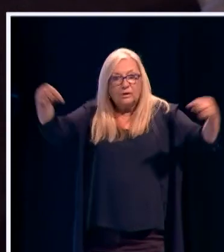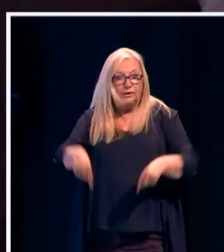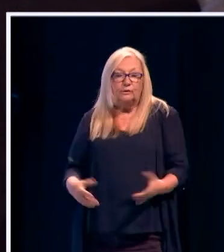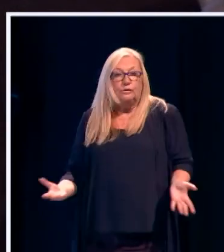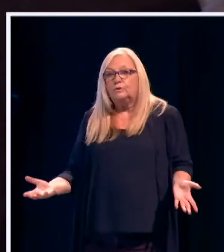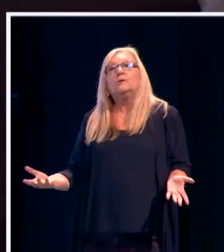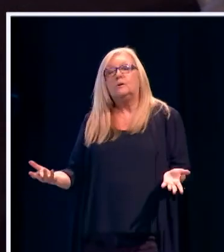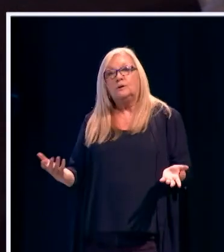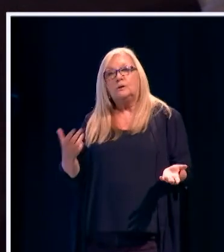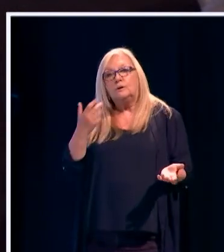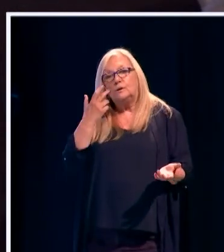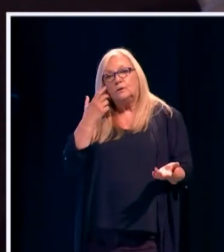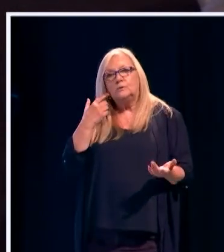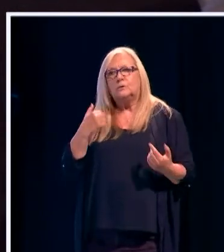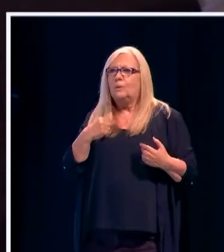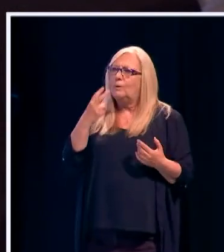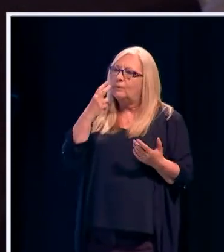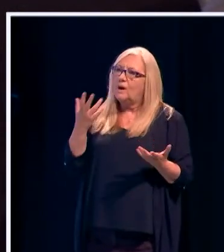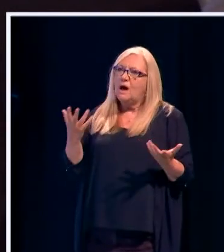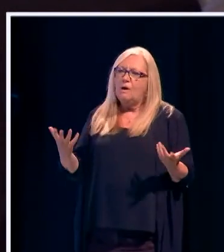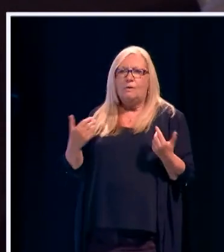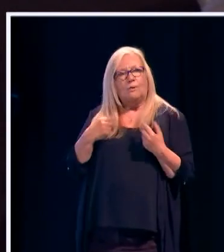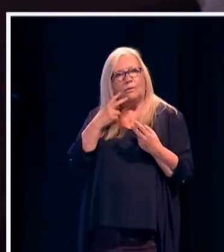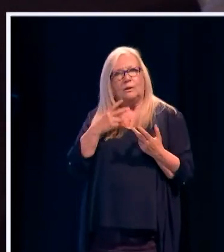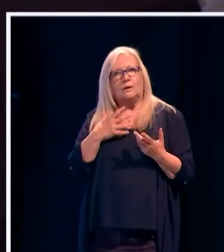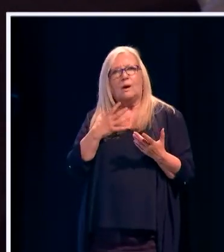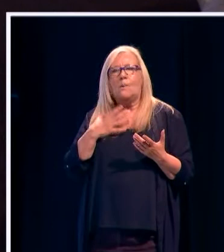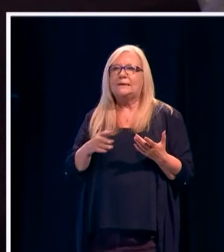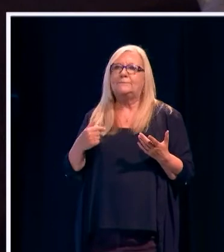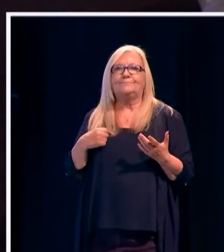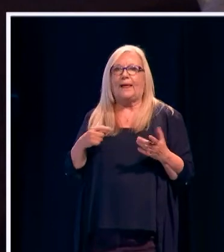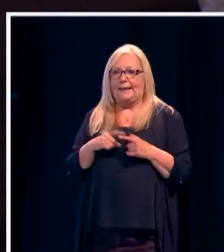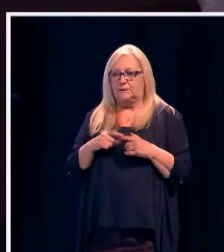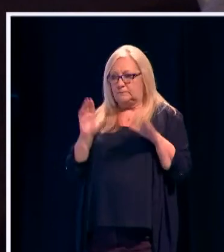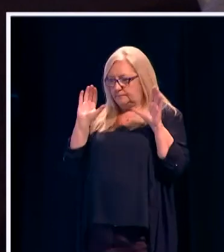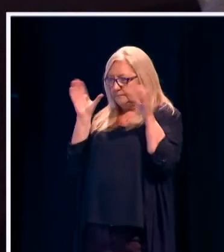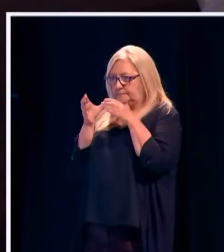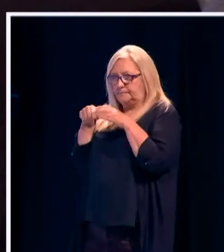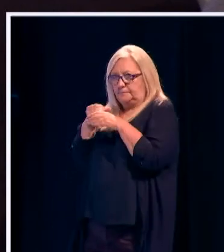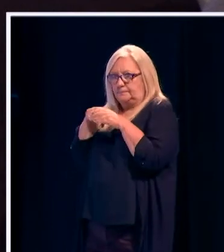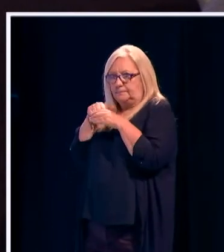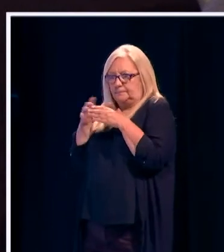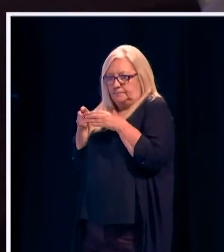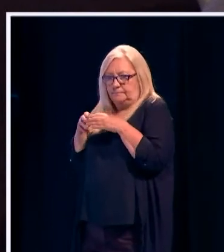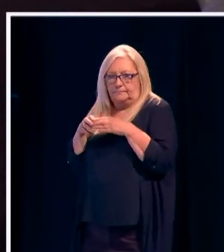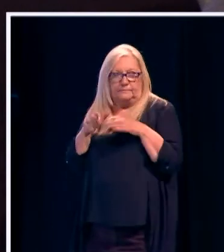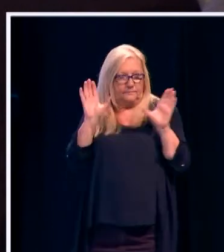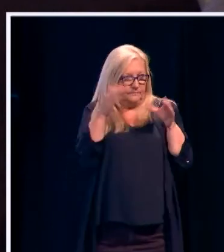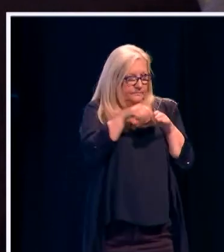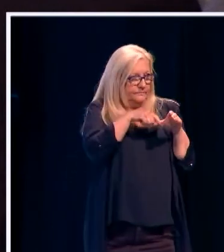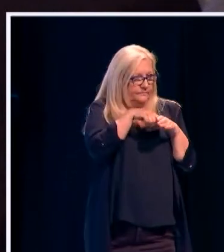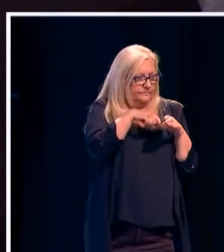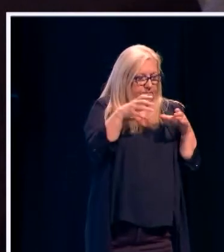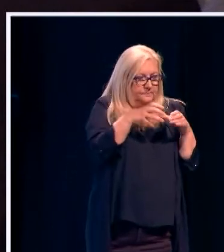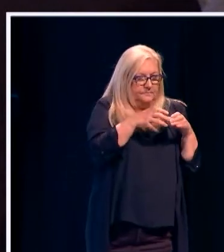really looking for a paradigm shift, and we want to break the silos within the disability movement, and that has to